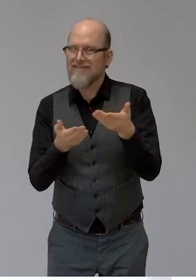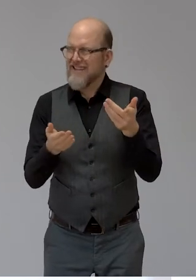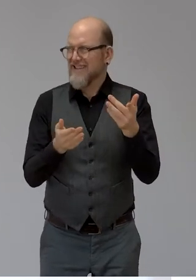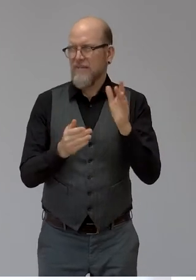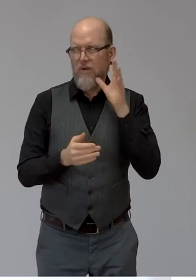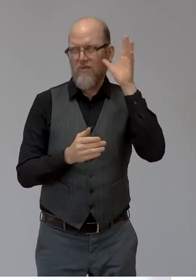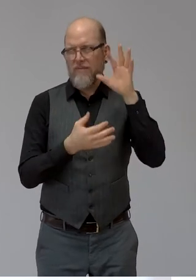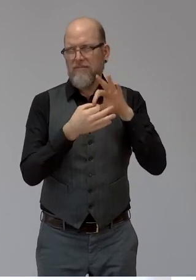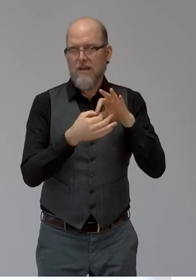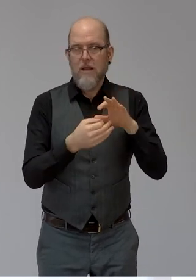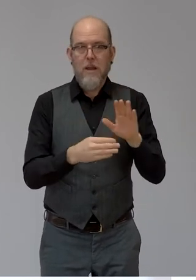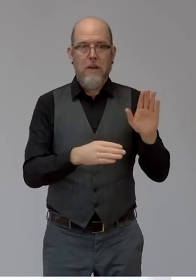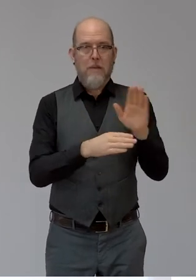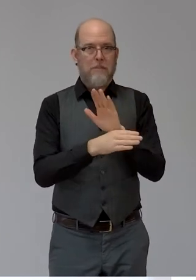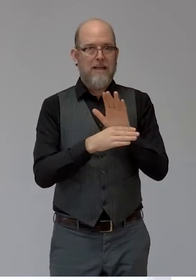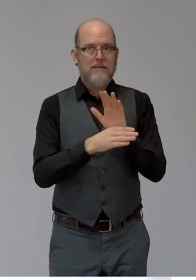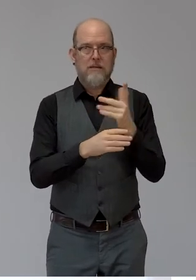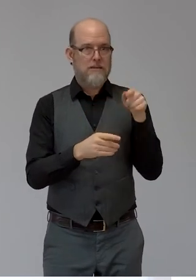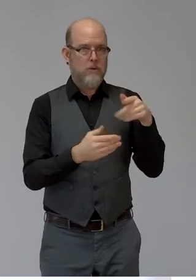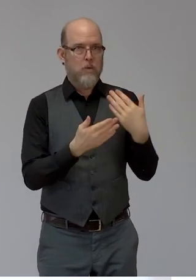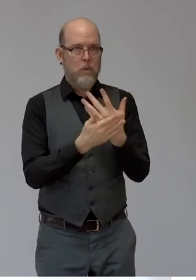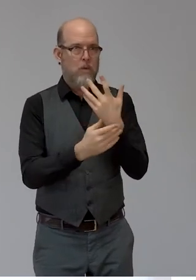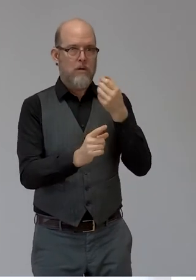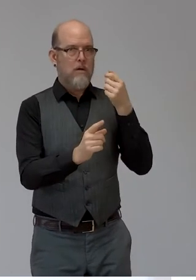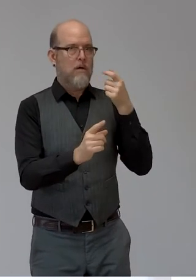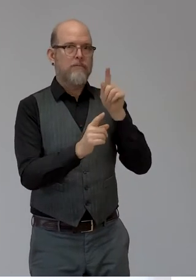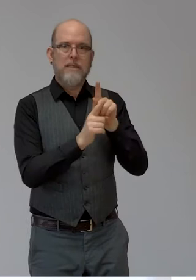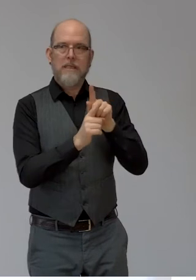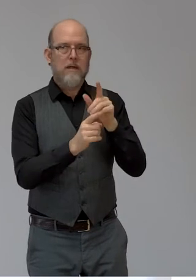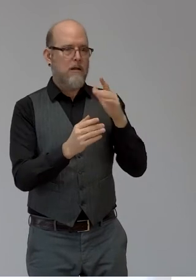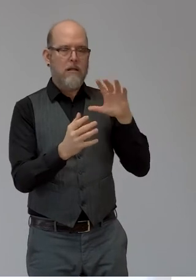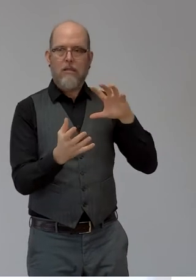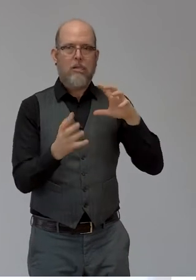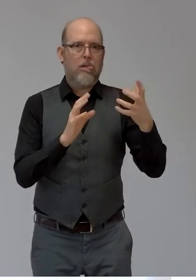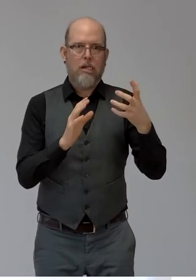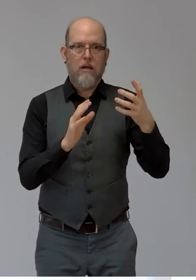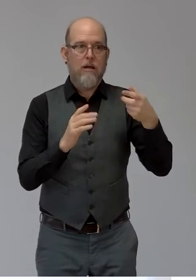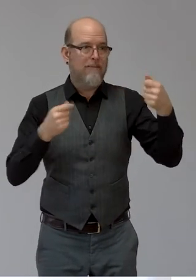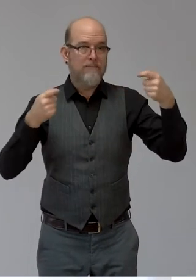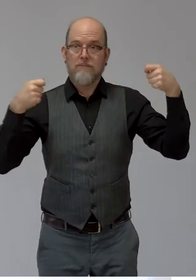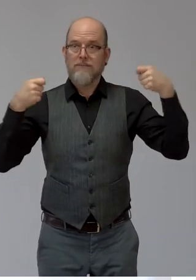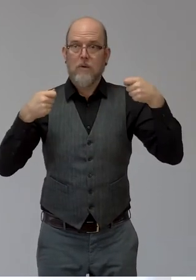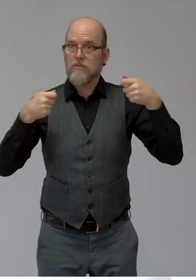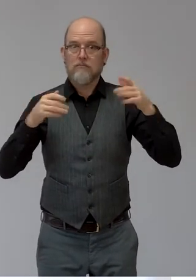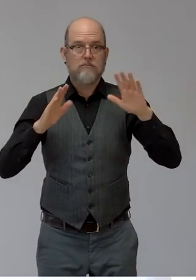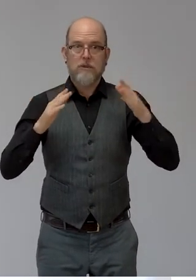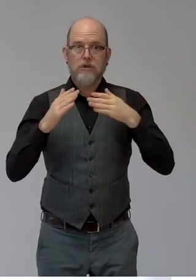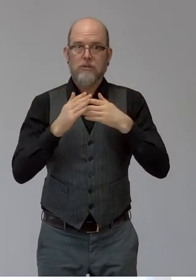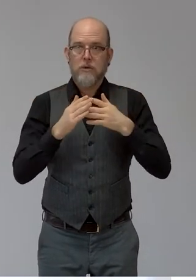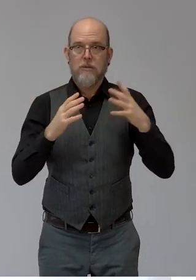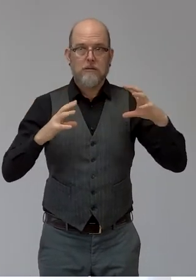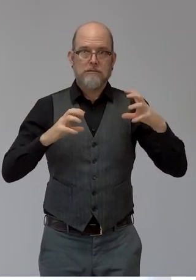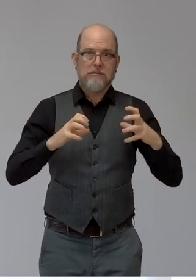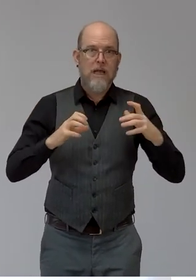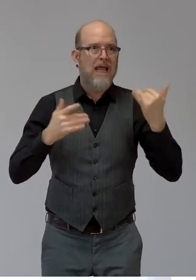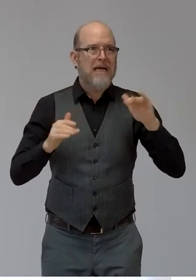NGO relies a lot on the business sponsorship, it had its own effect. Now, slowly, they are coming back. And the